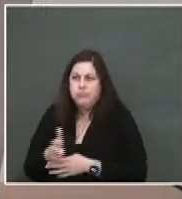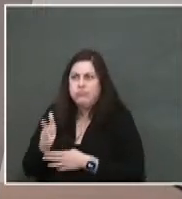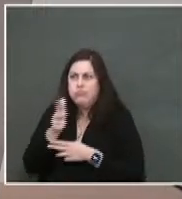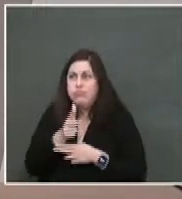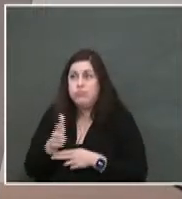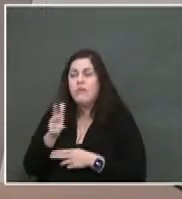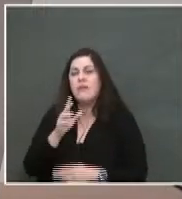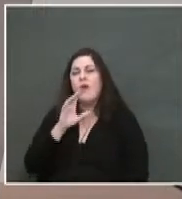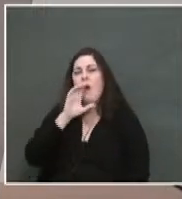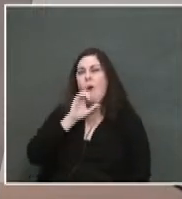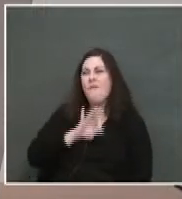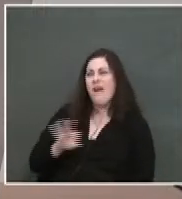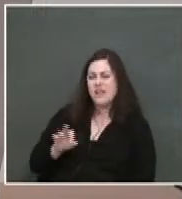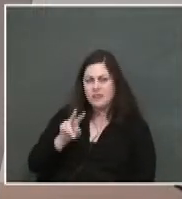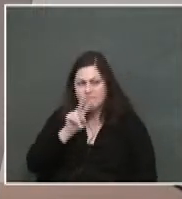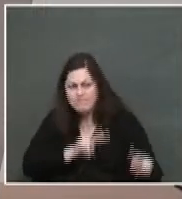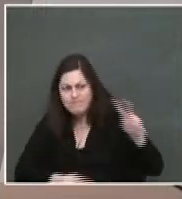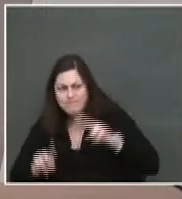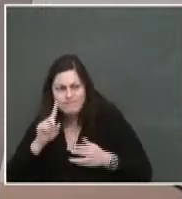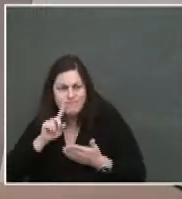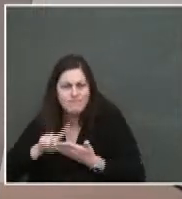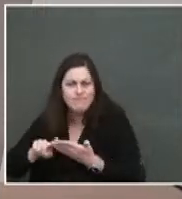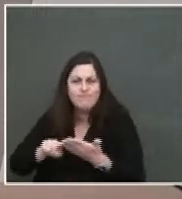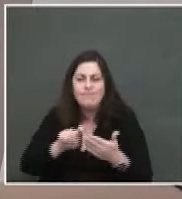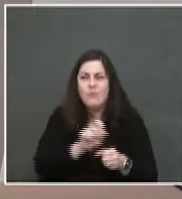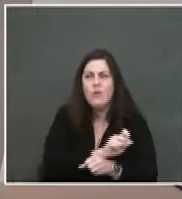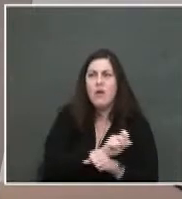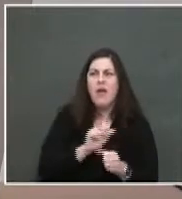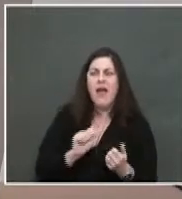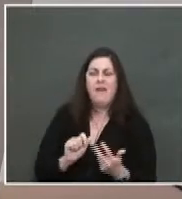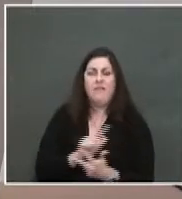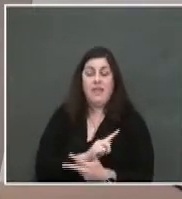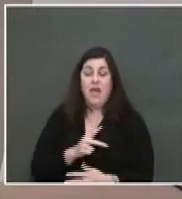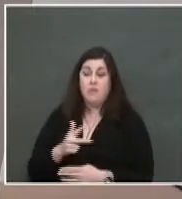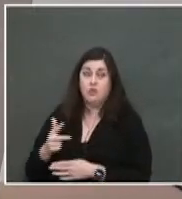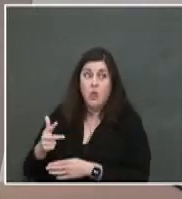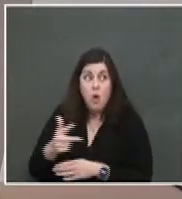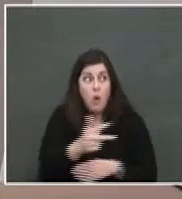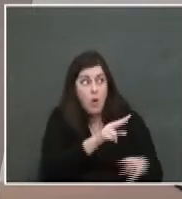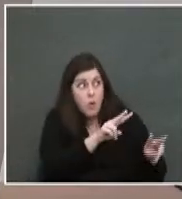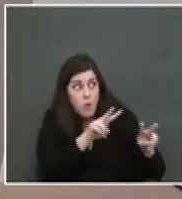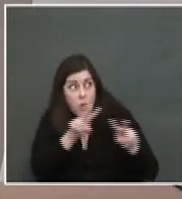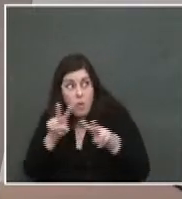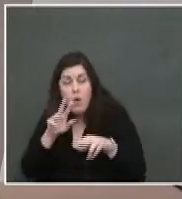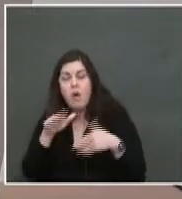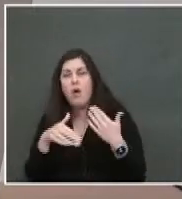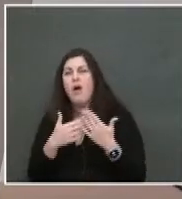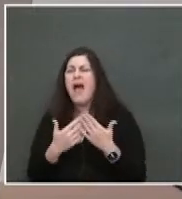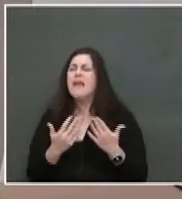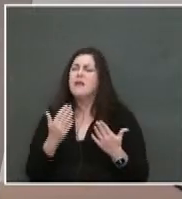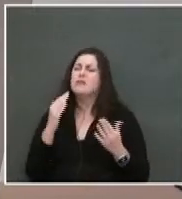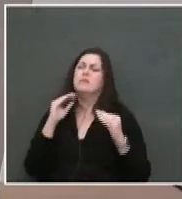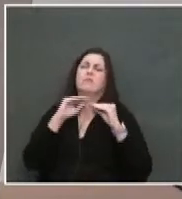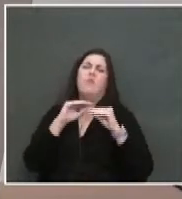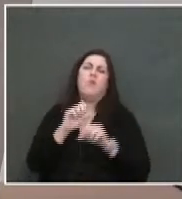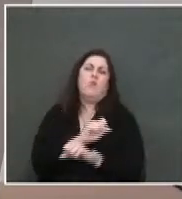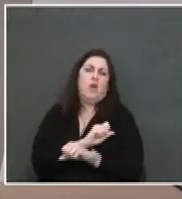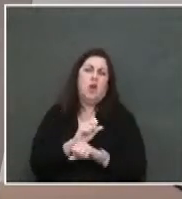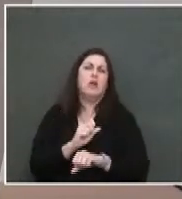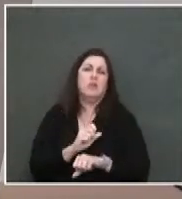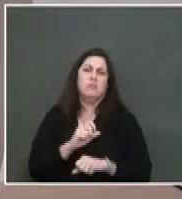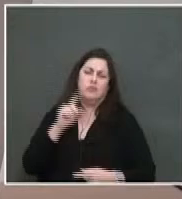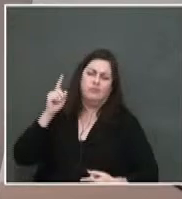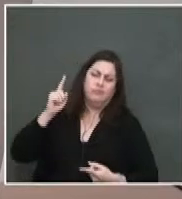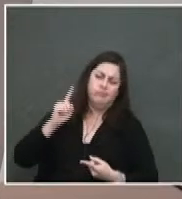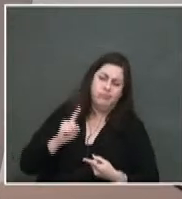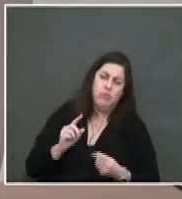police work that you guys do is really working. So I appreciate that. I know that there's always more work to do, but I want to